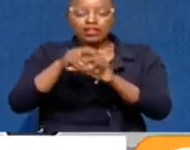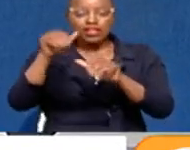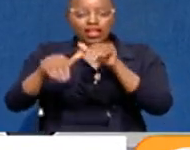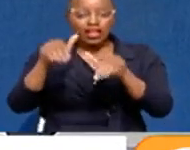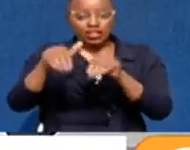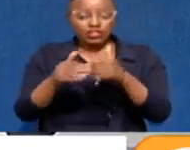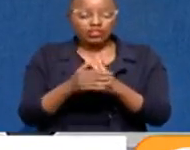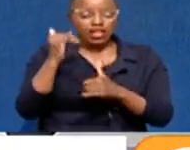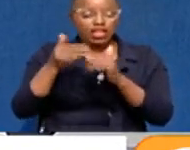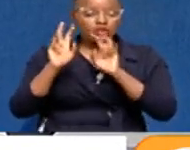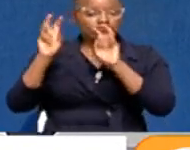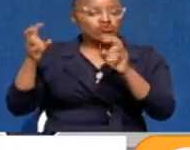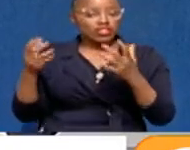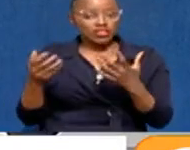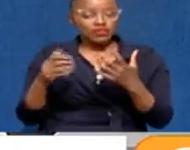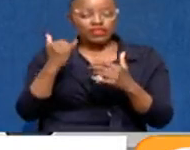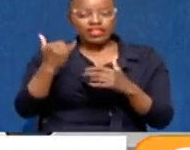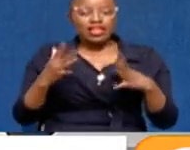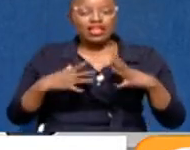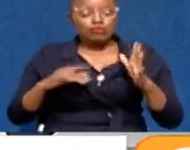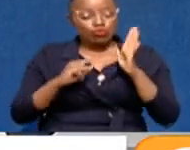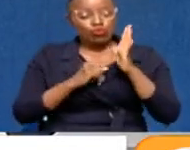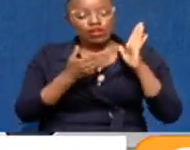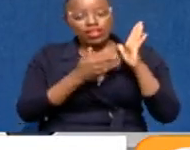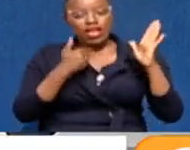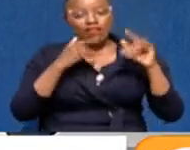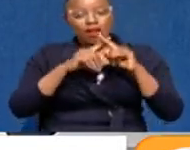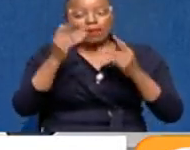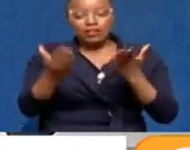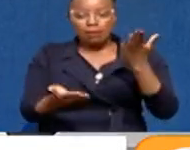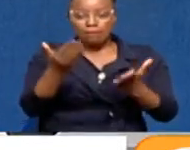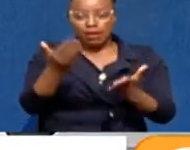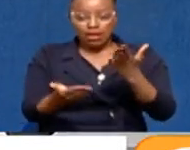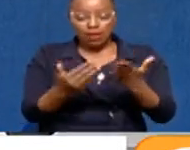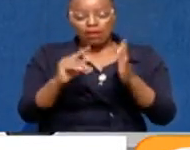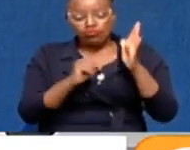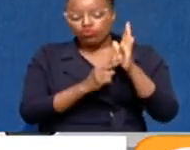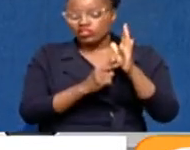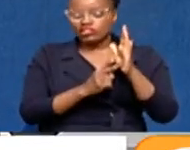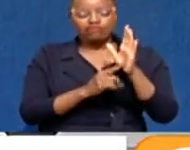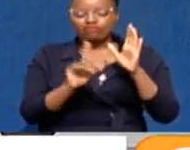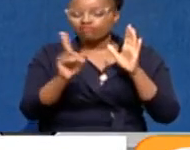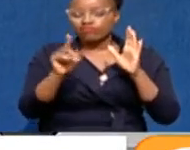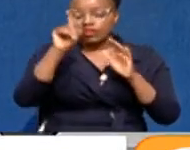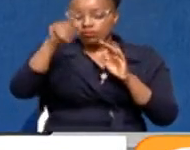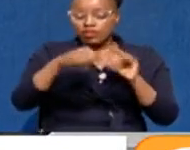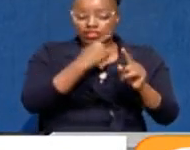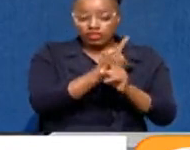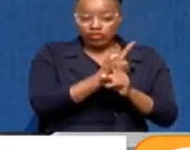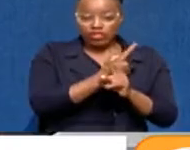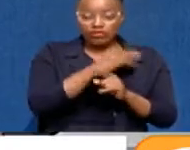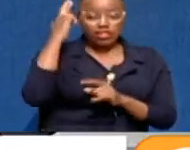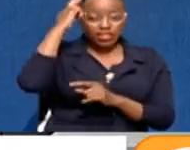the elections, end of quote. The young people have a point, but maybe not quite. We must distinguish